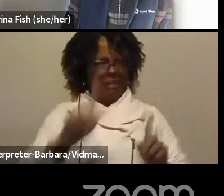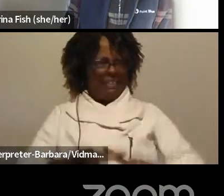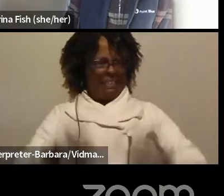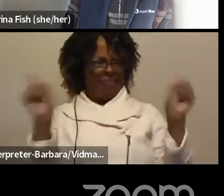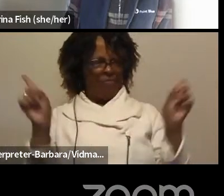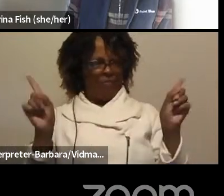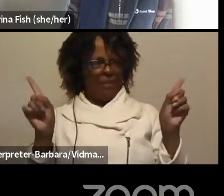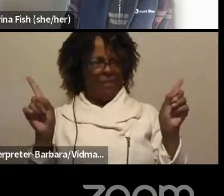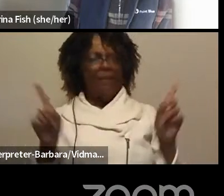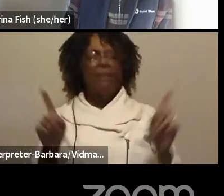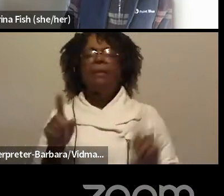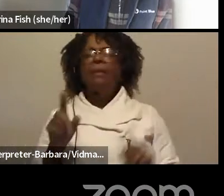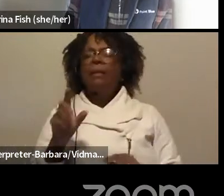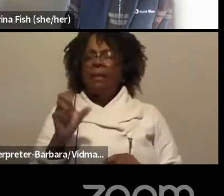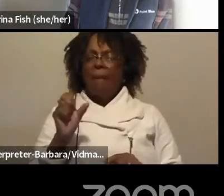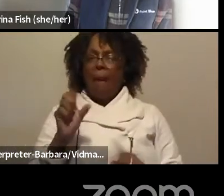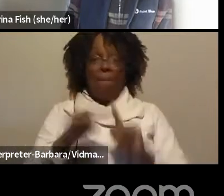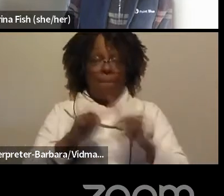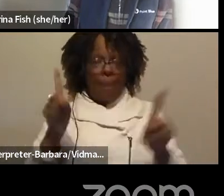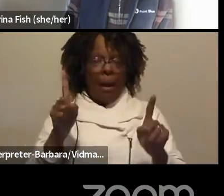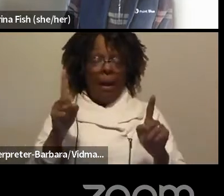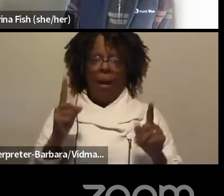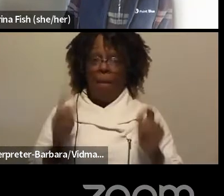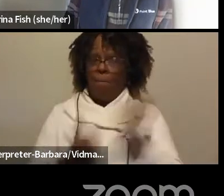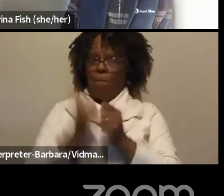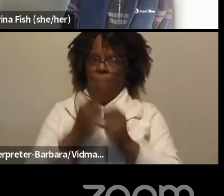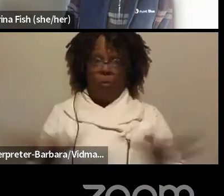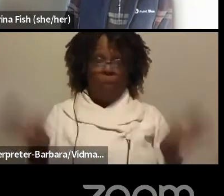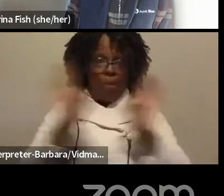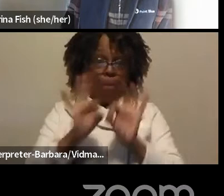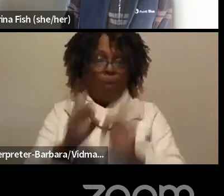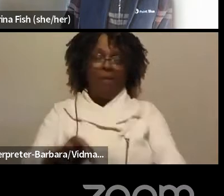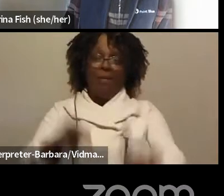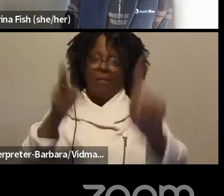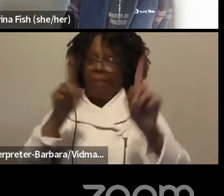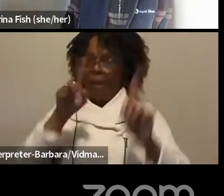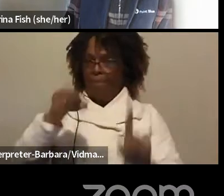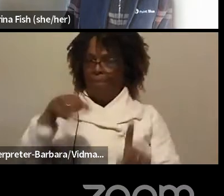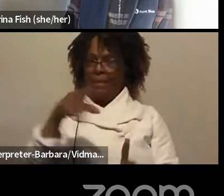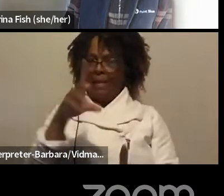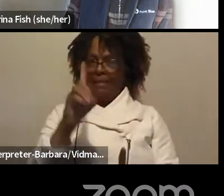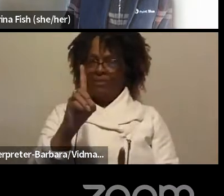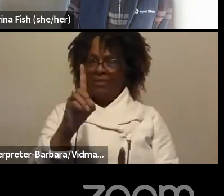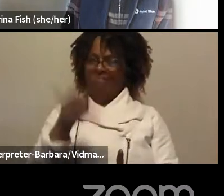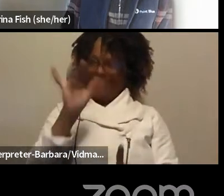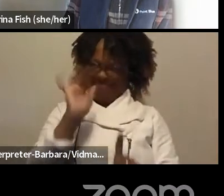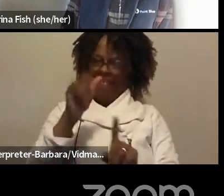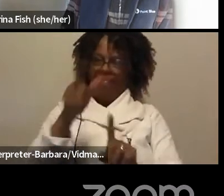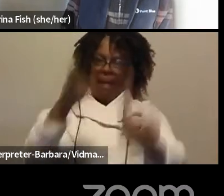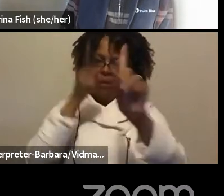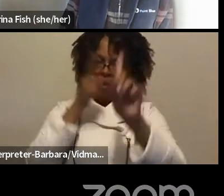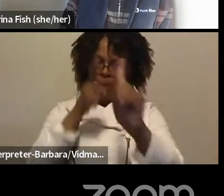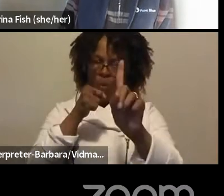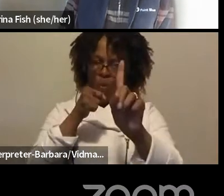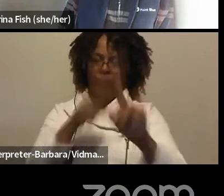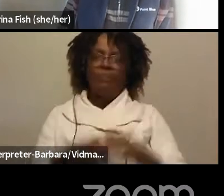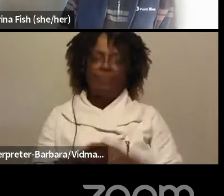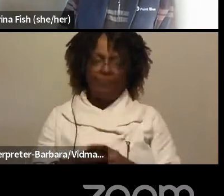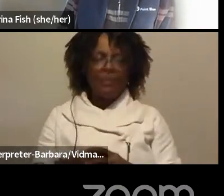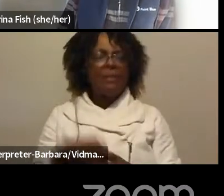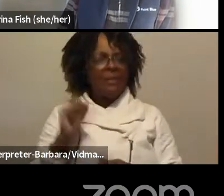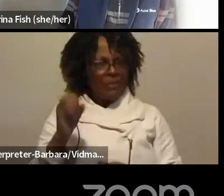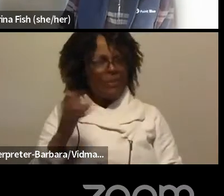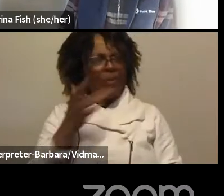in, you know, endpoint, which is getting a PhD degree. So I was luckily enough able to talk